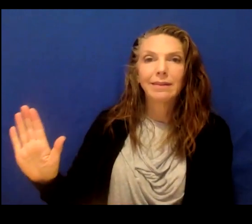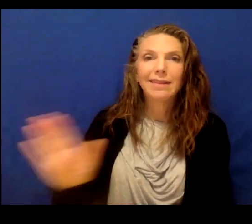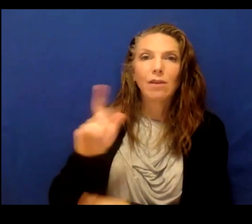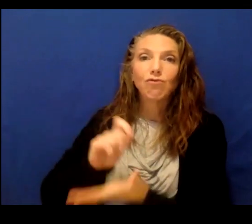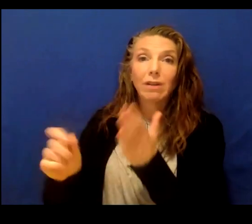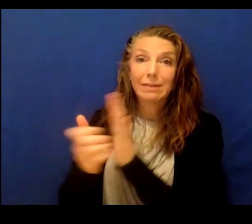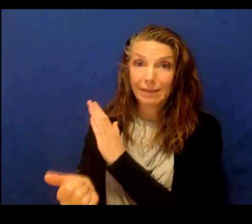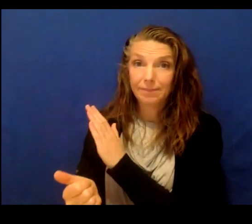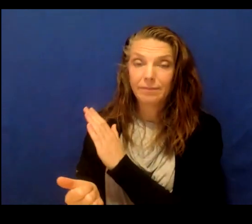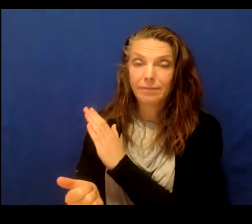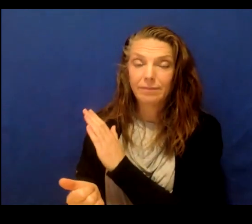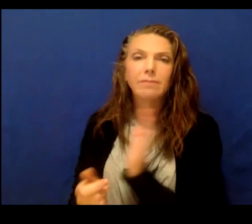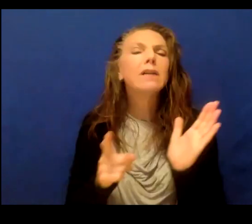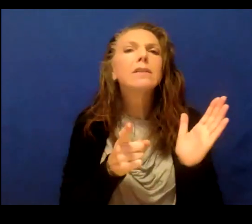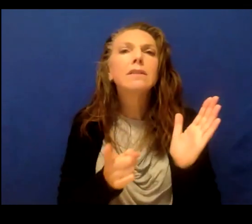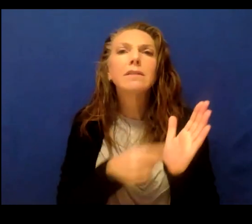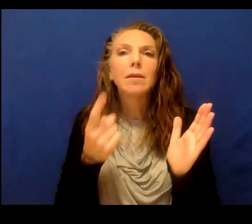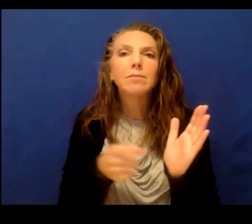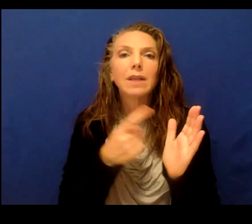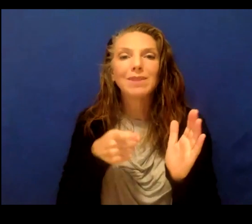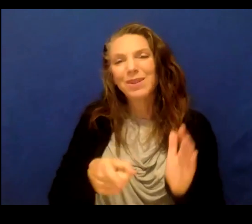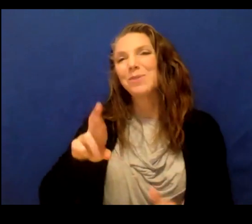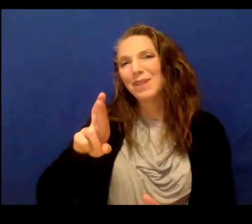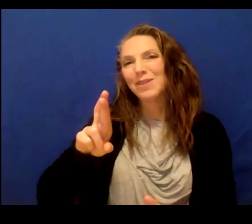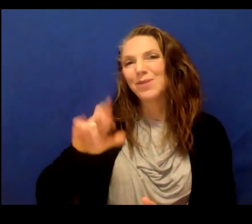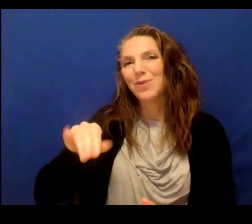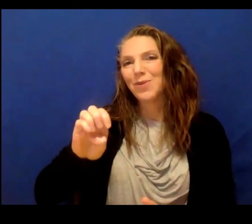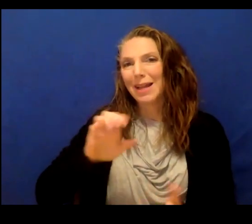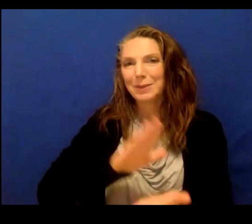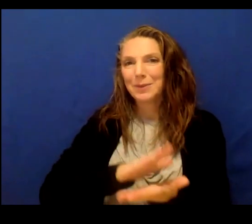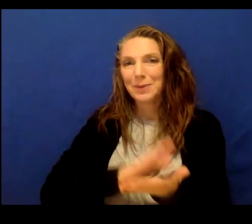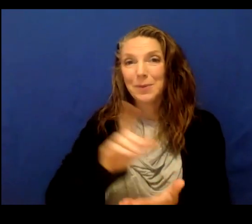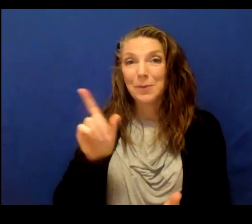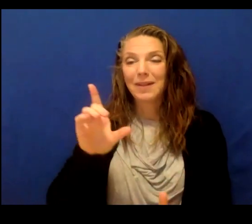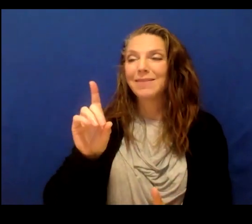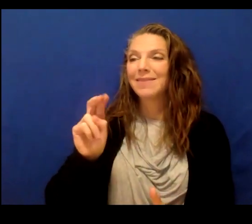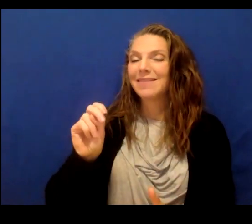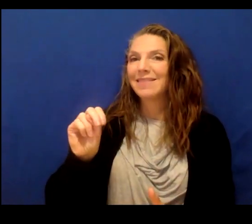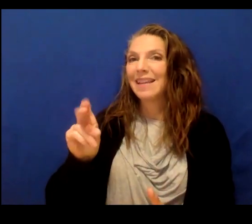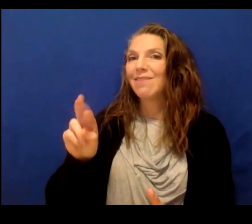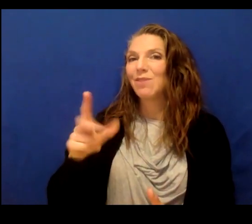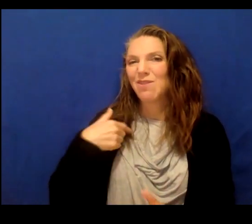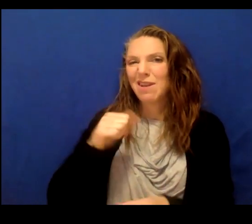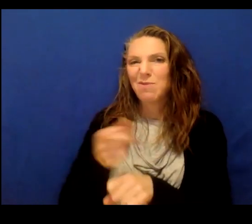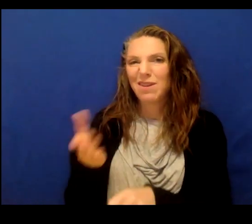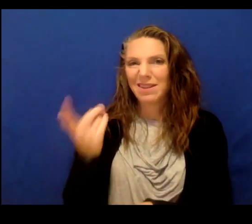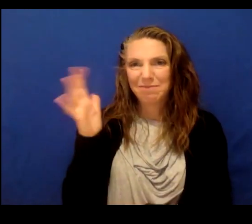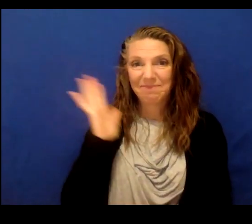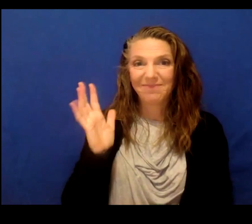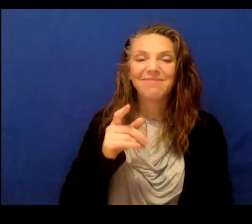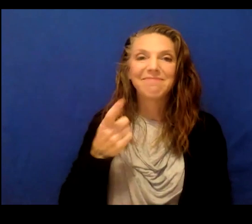writing skills. And sometimes this was at the Rise School of Denver where I worked. These little